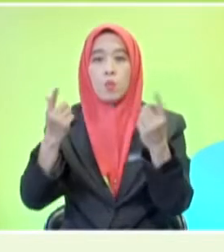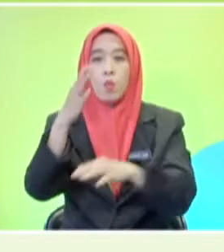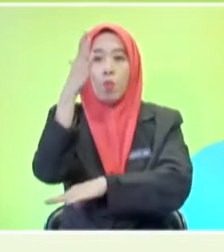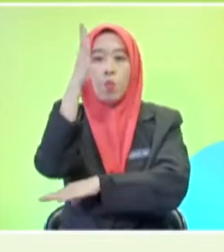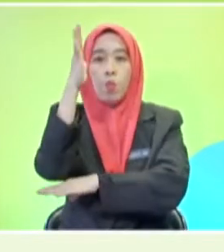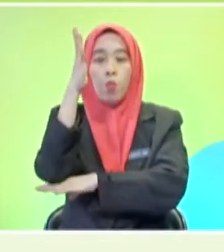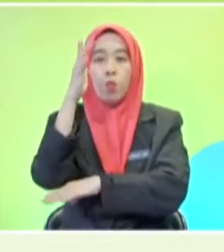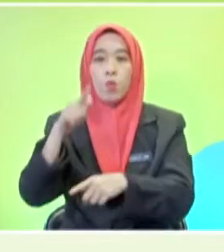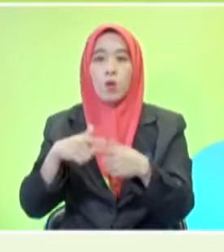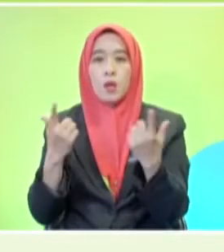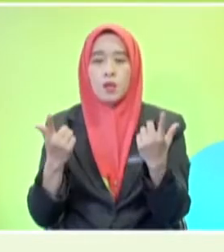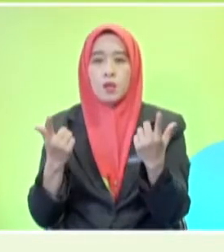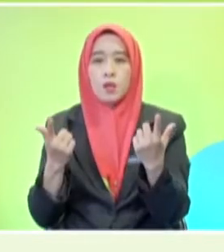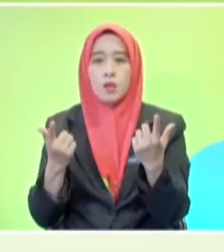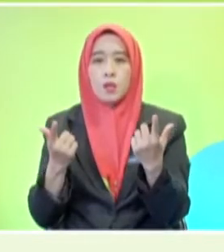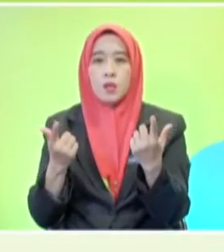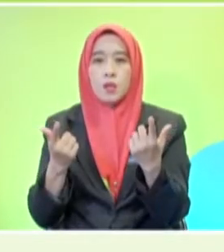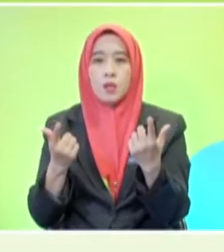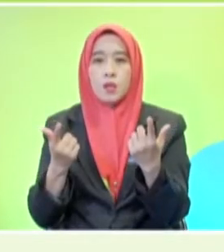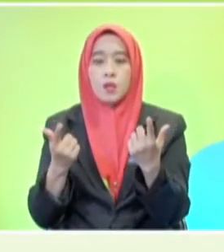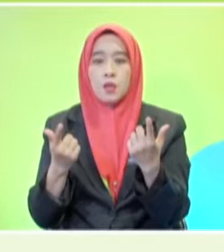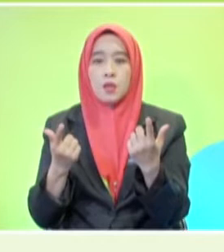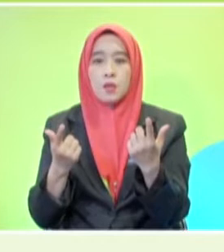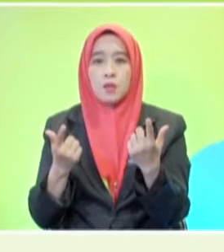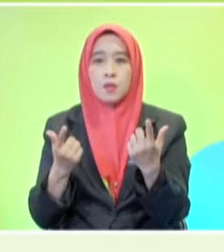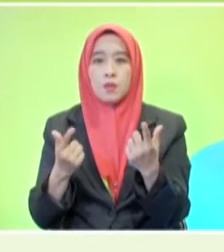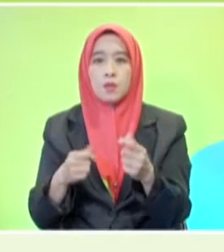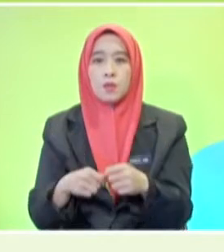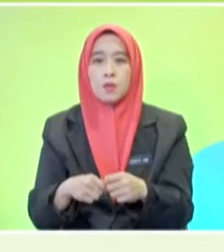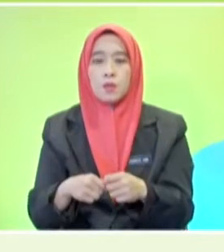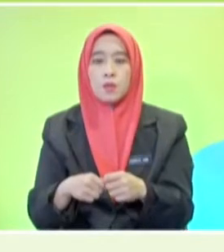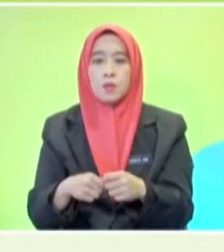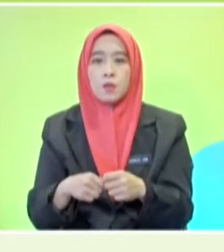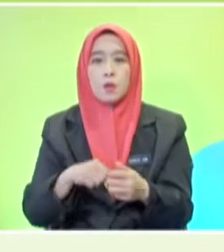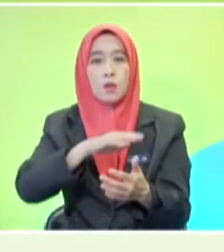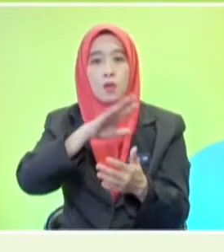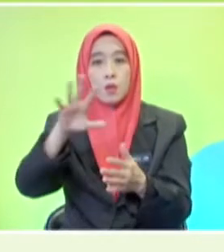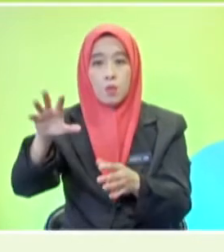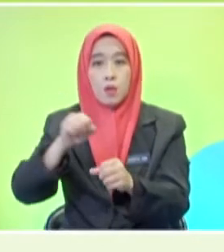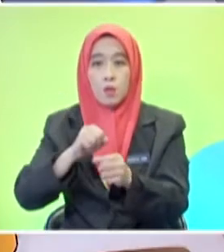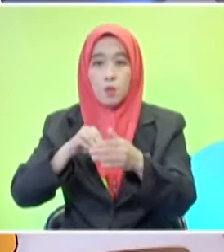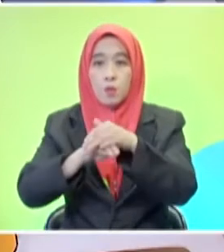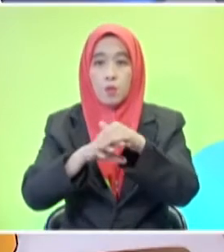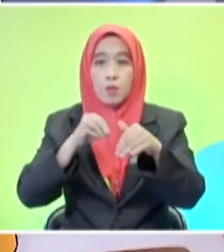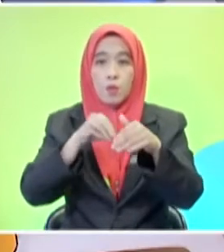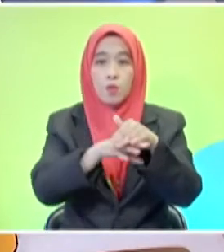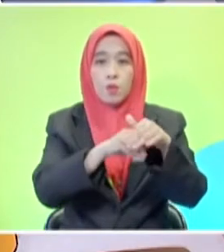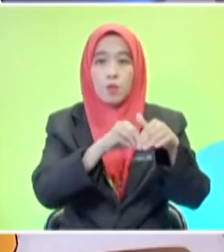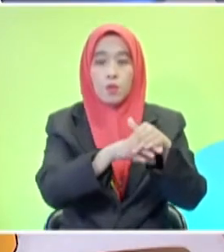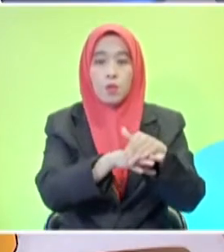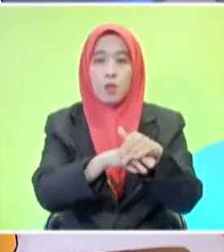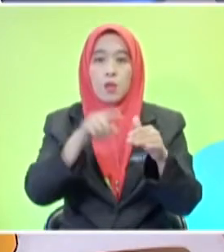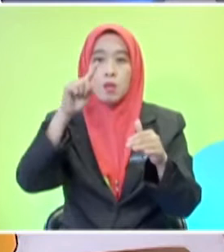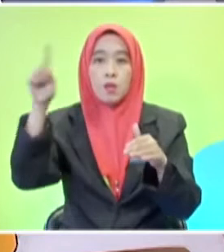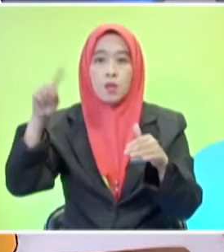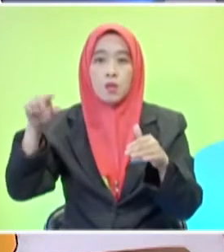will penetrate through the body of the tree and sucked out all the nutrients and water from it. Oh no. So in the